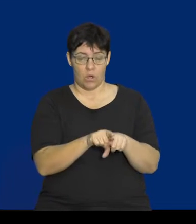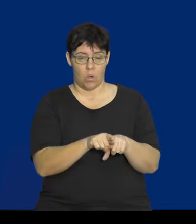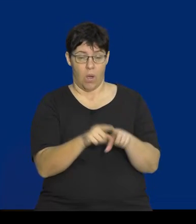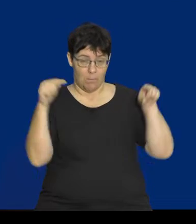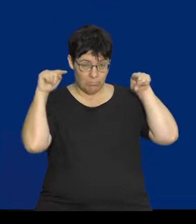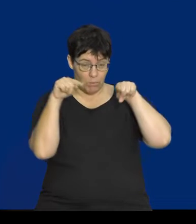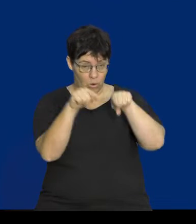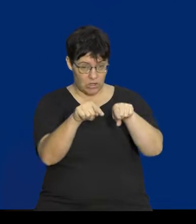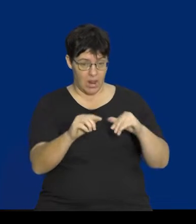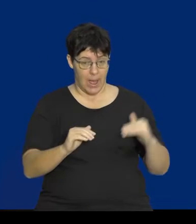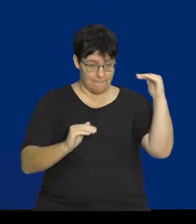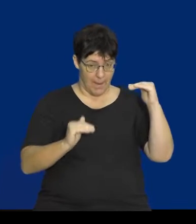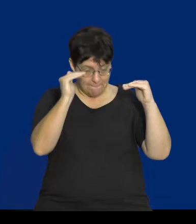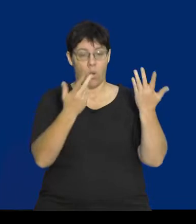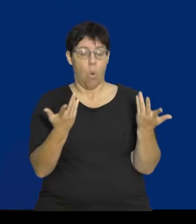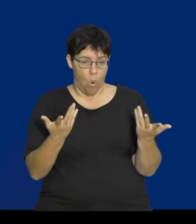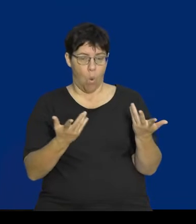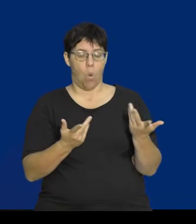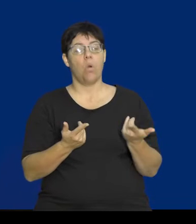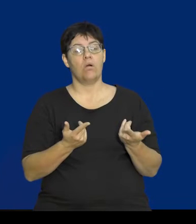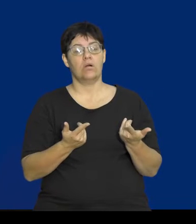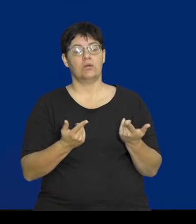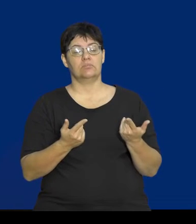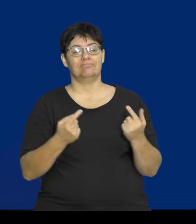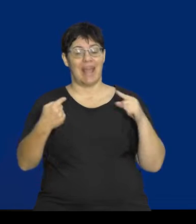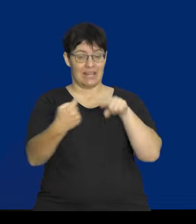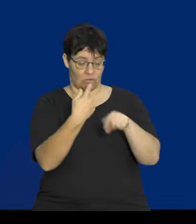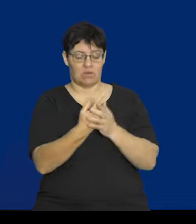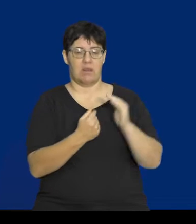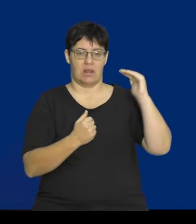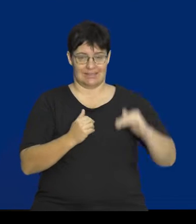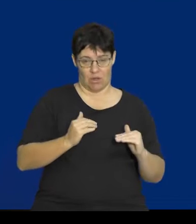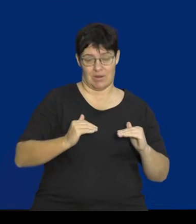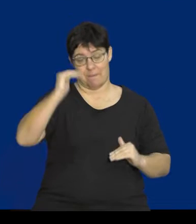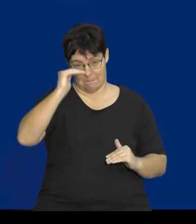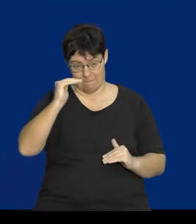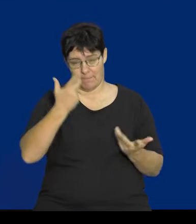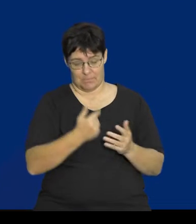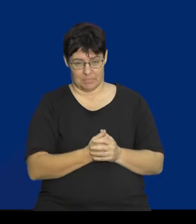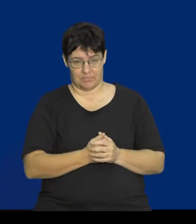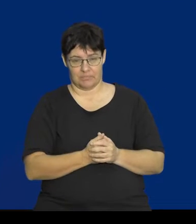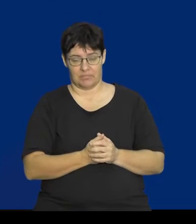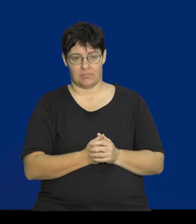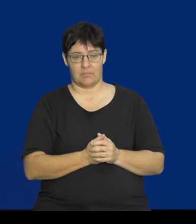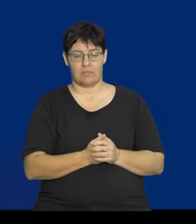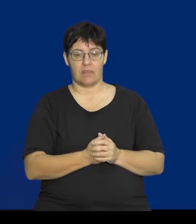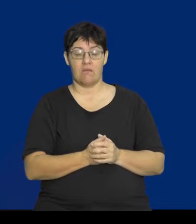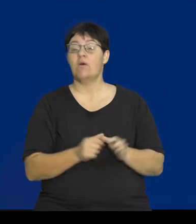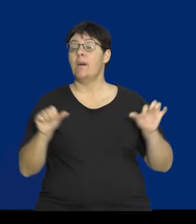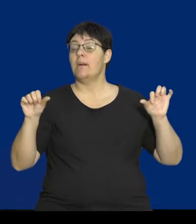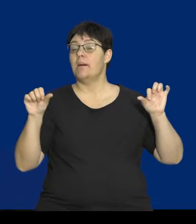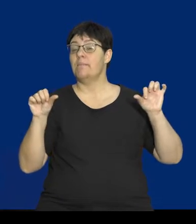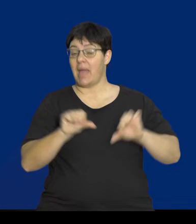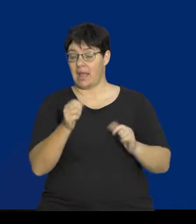inversely proportional, and what that means for us. So, if we go back to the equation, we